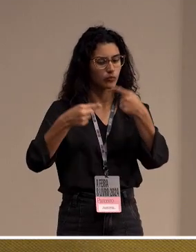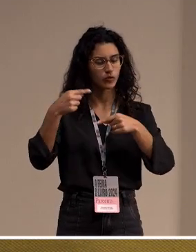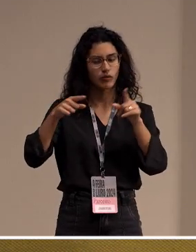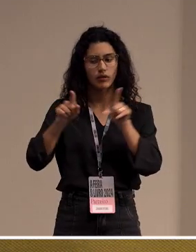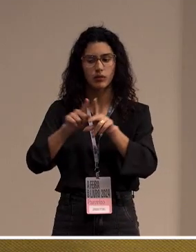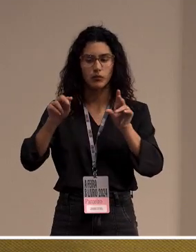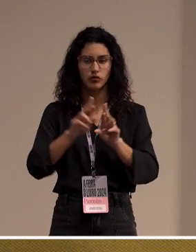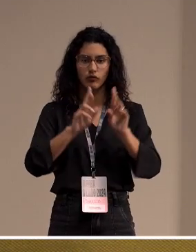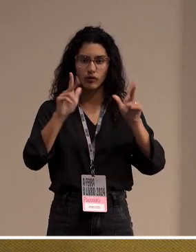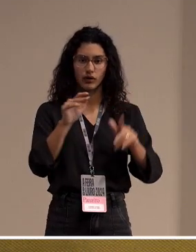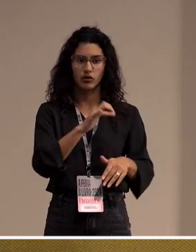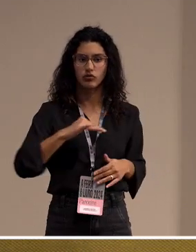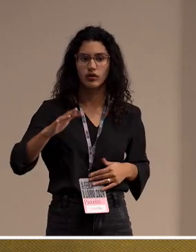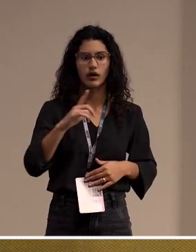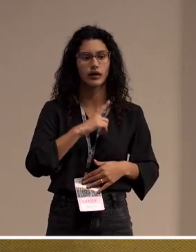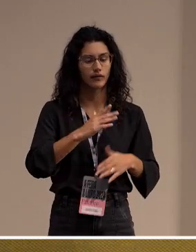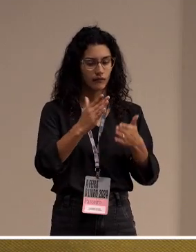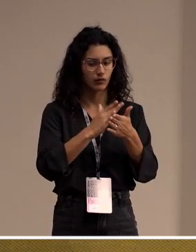I always do that